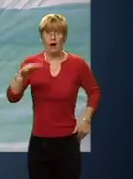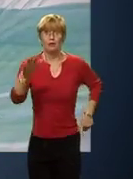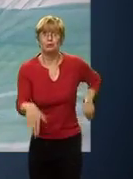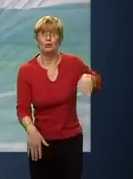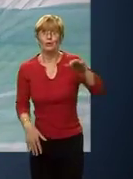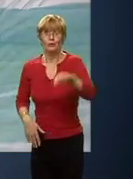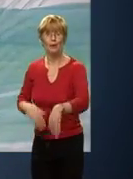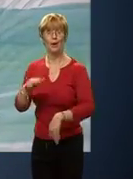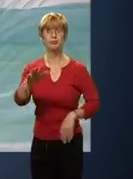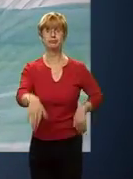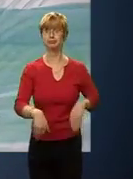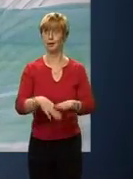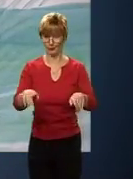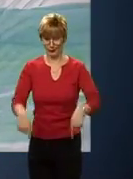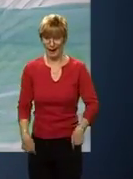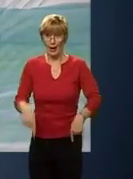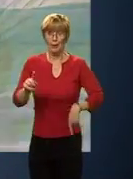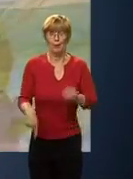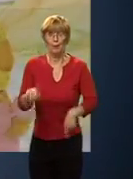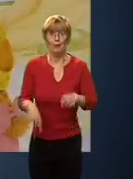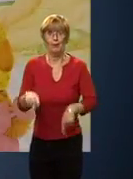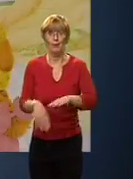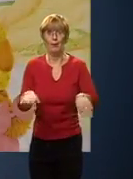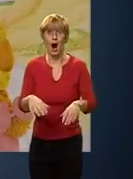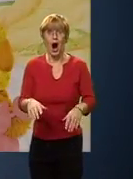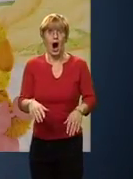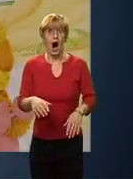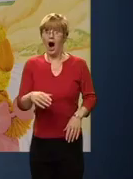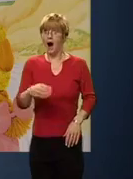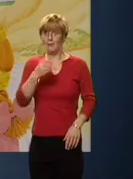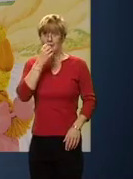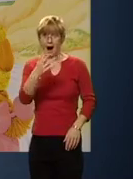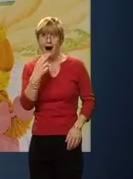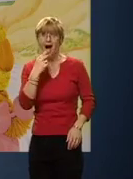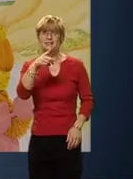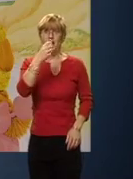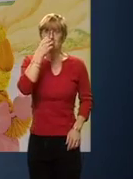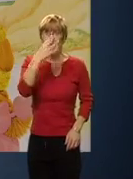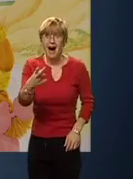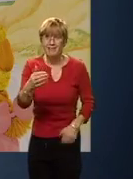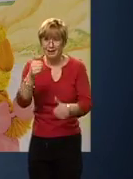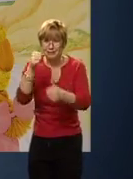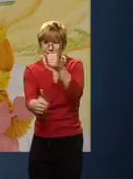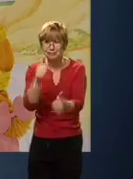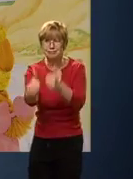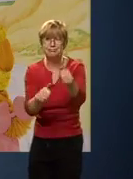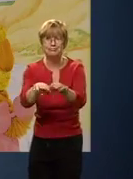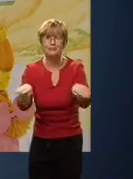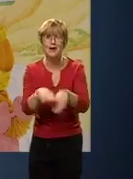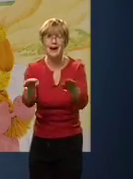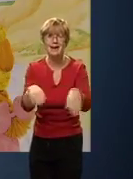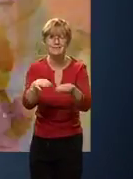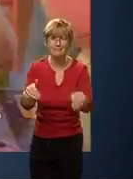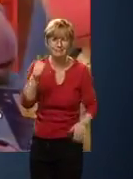moved her arms and kicked her legs together. Oh, that's marvellous, Millie, exclaimed Aunt Pearl. You're doing very